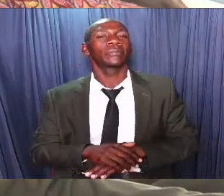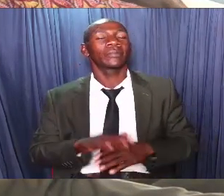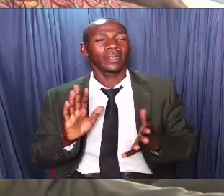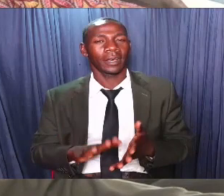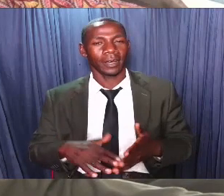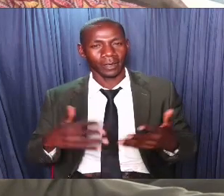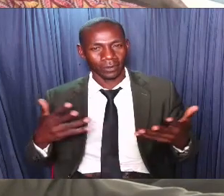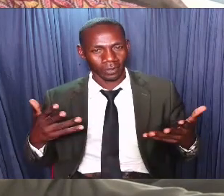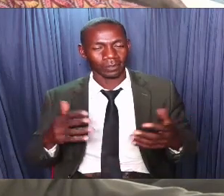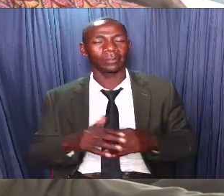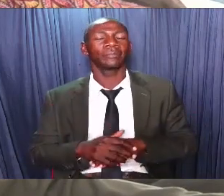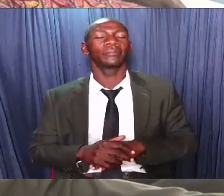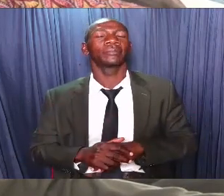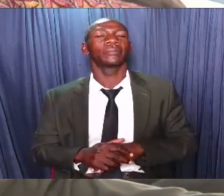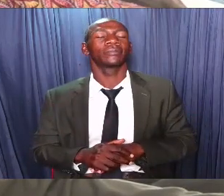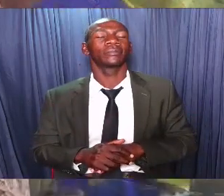Hallelujah.